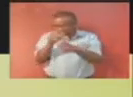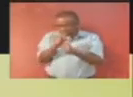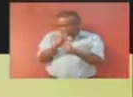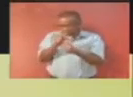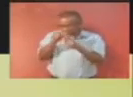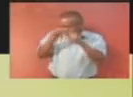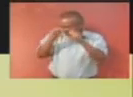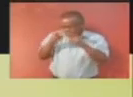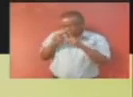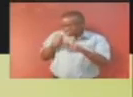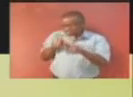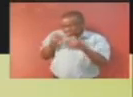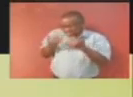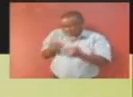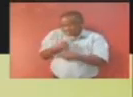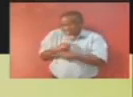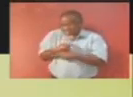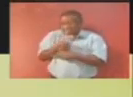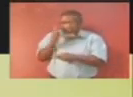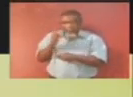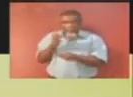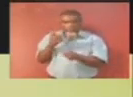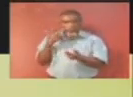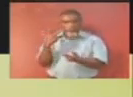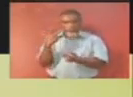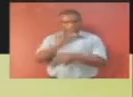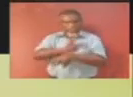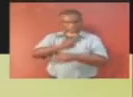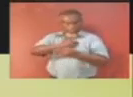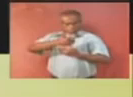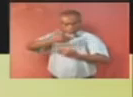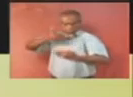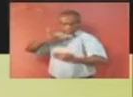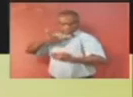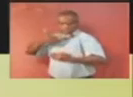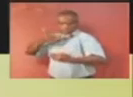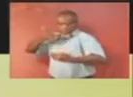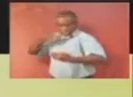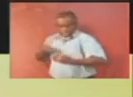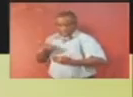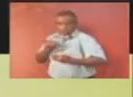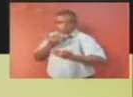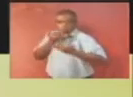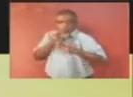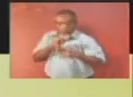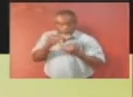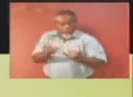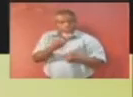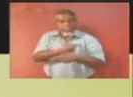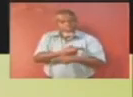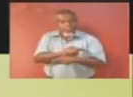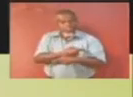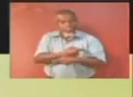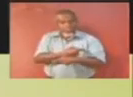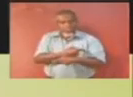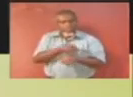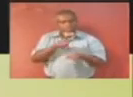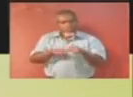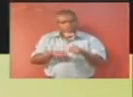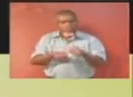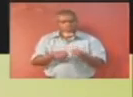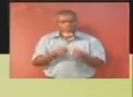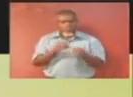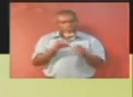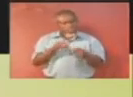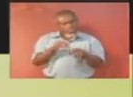be for 3 days prior. And I also know, Dr. Hines, that this would have been going way back to March. But of course,